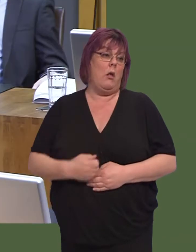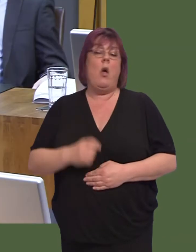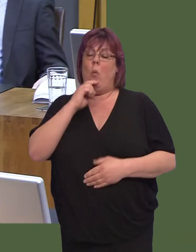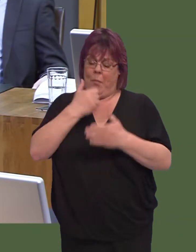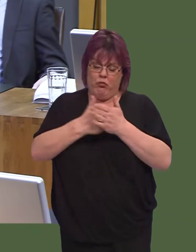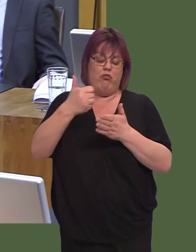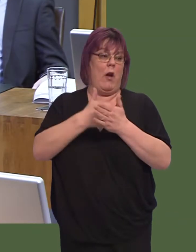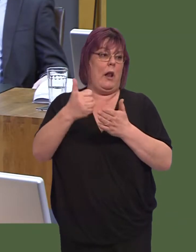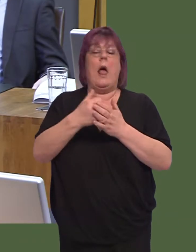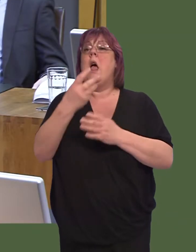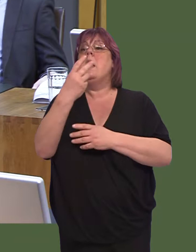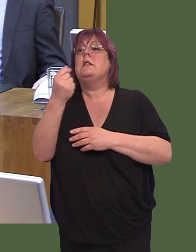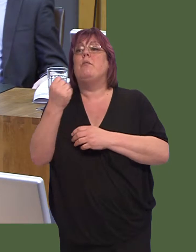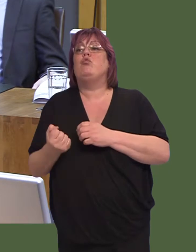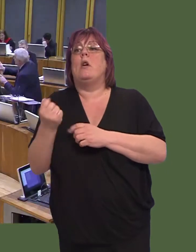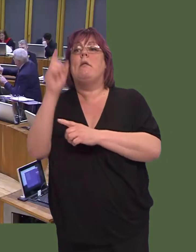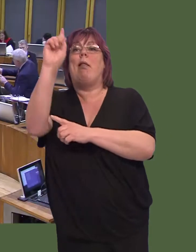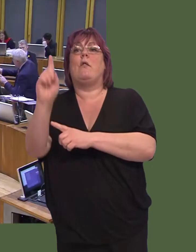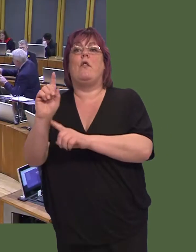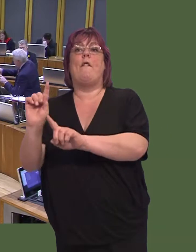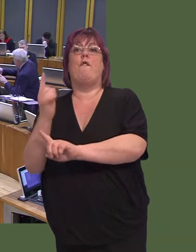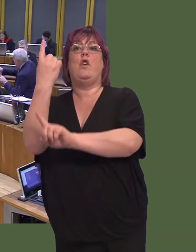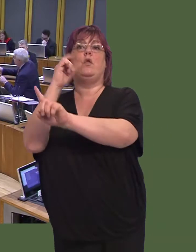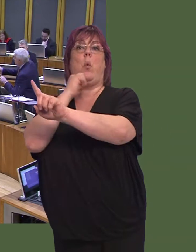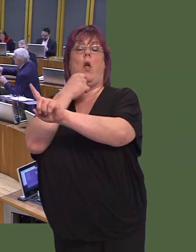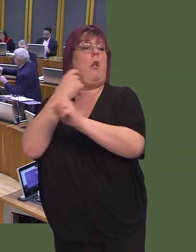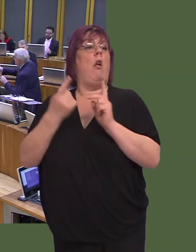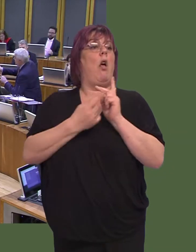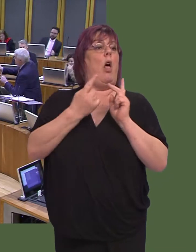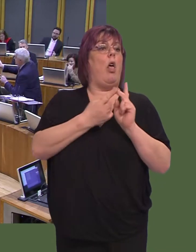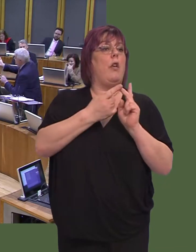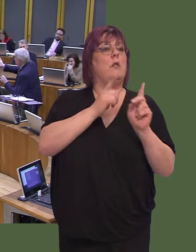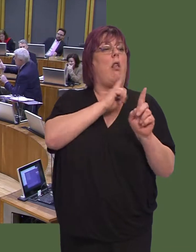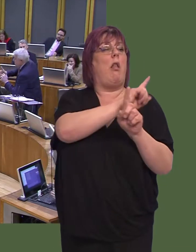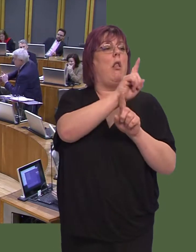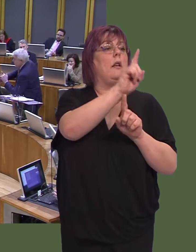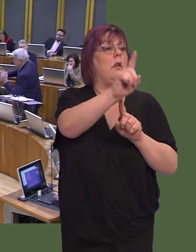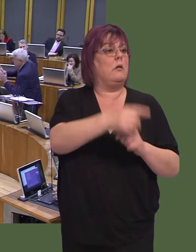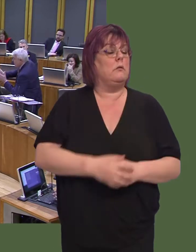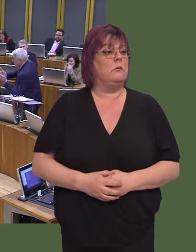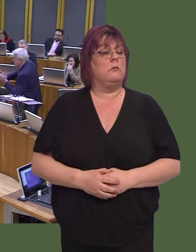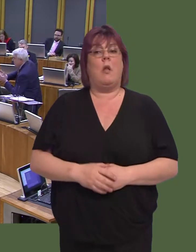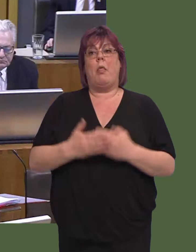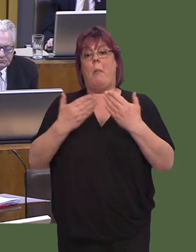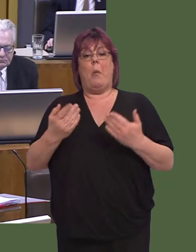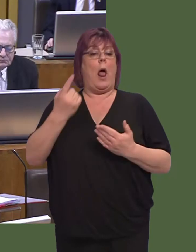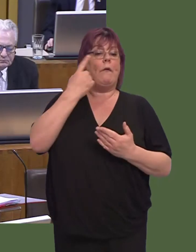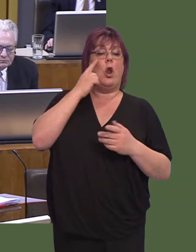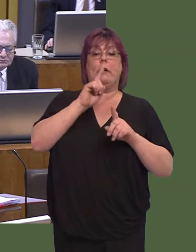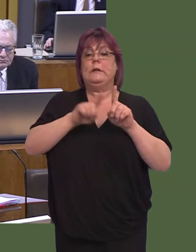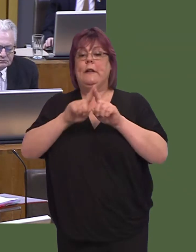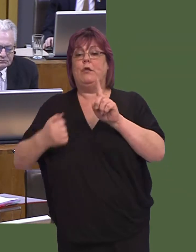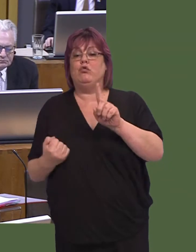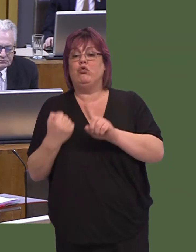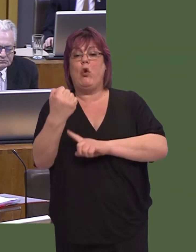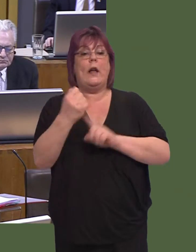be better services. Some lines will be electrified first. The business case for others we looked at in the future. We can't electrify them all at once. We're looking at the lines and